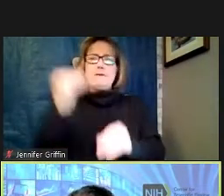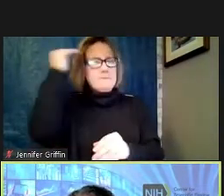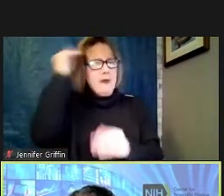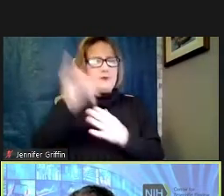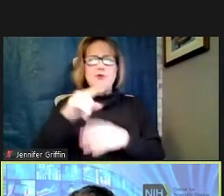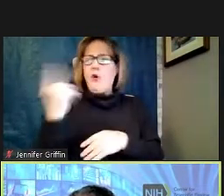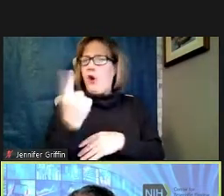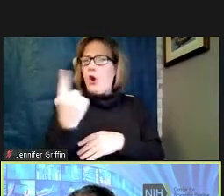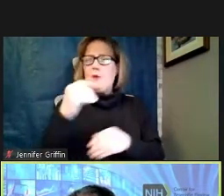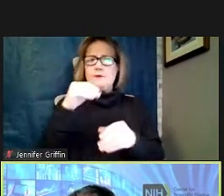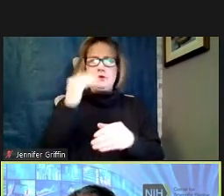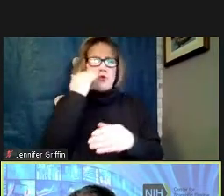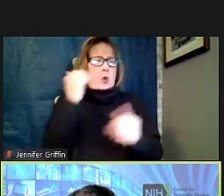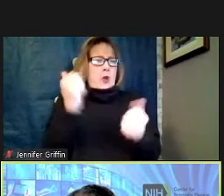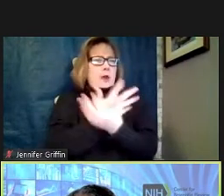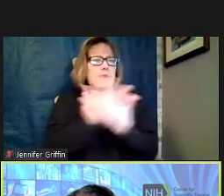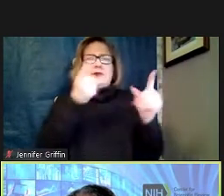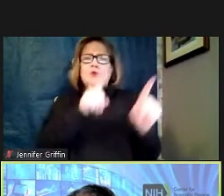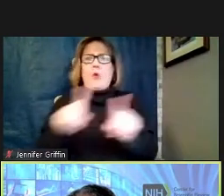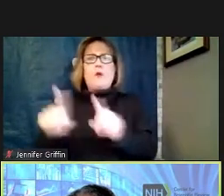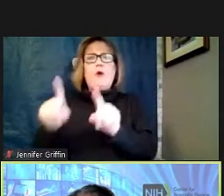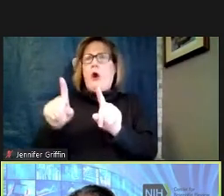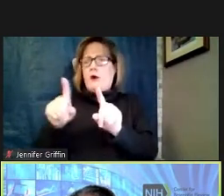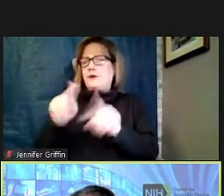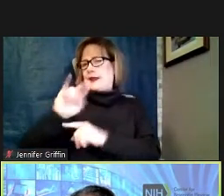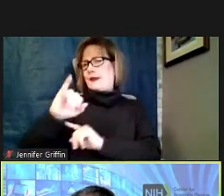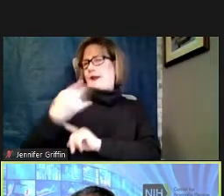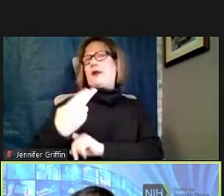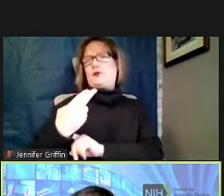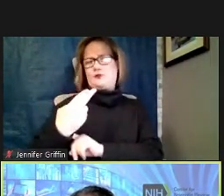always in the know for everything that's going on at NIH.